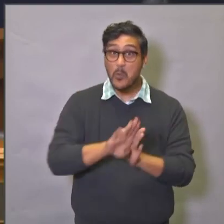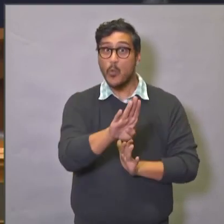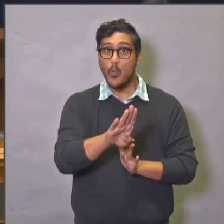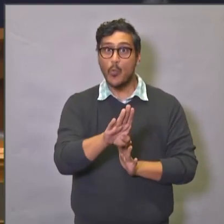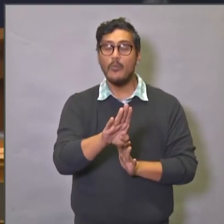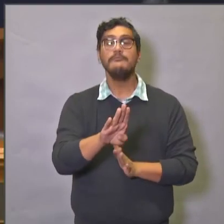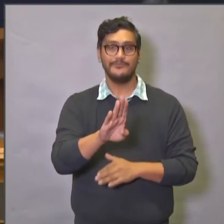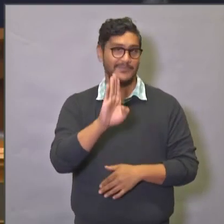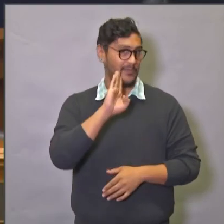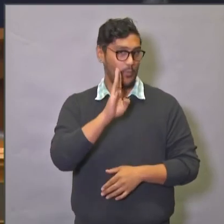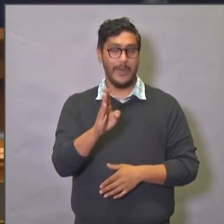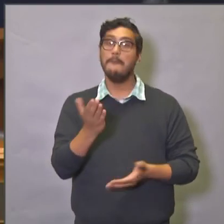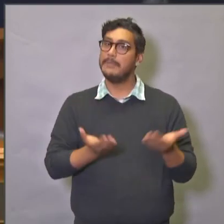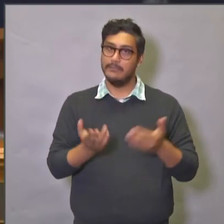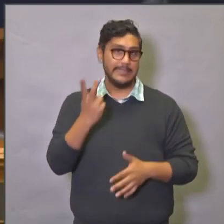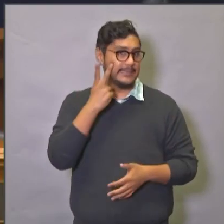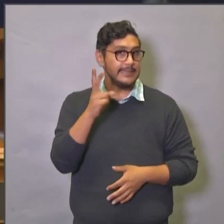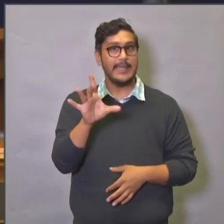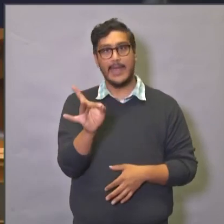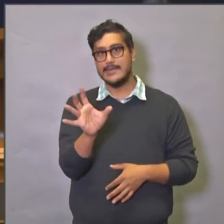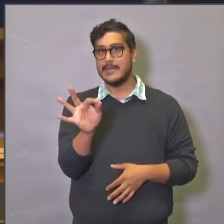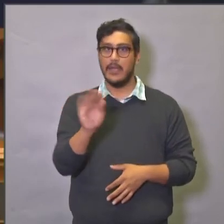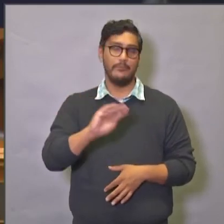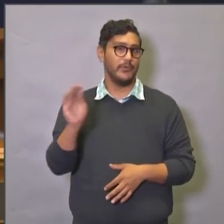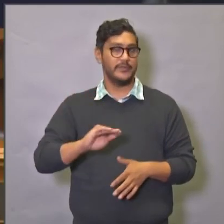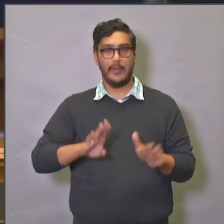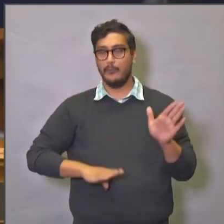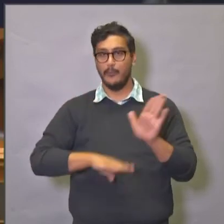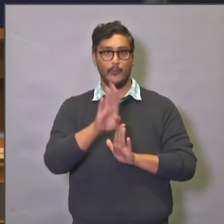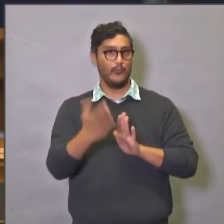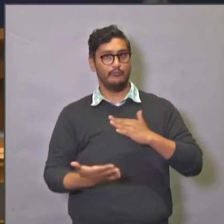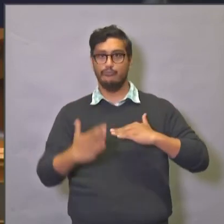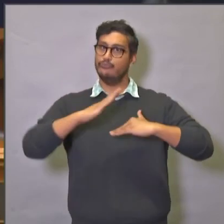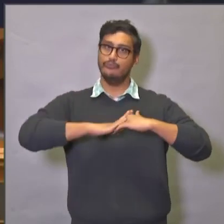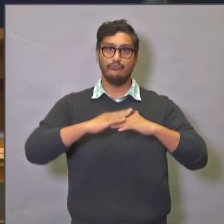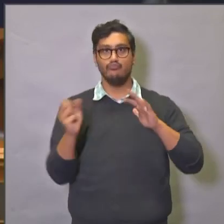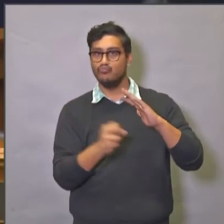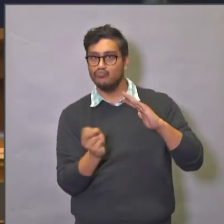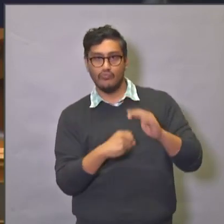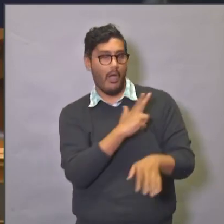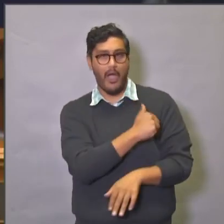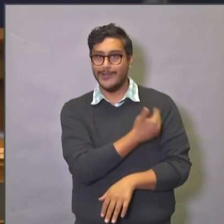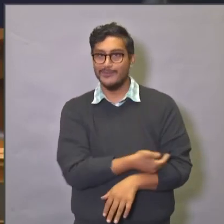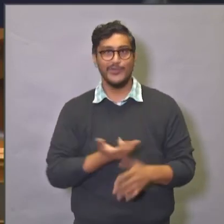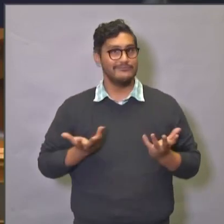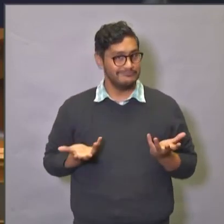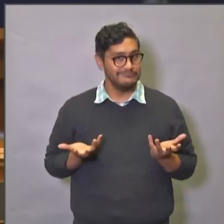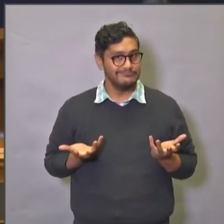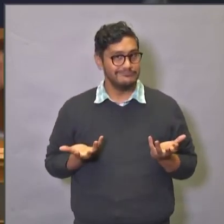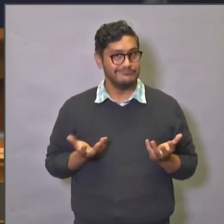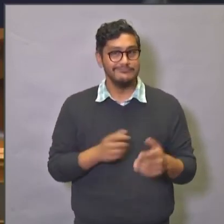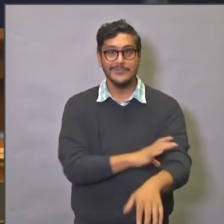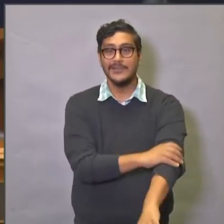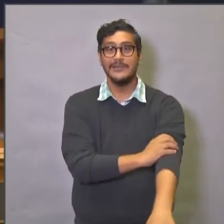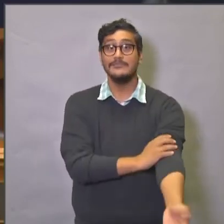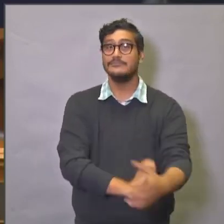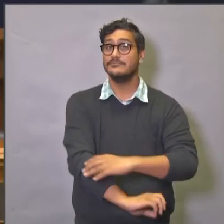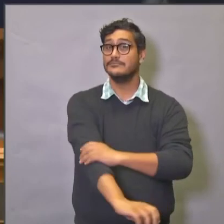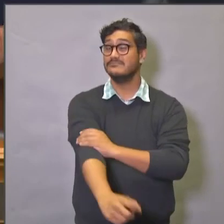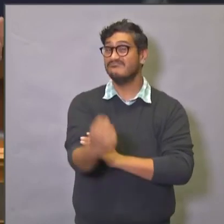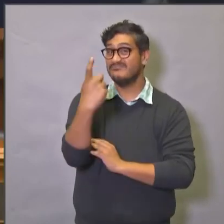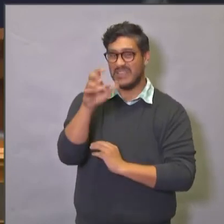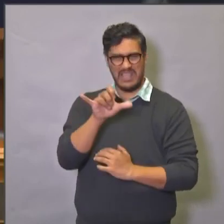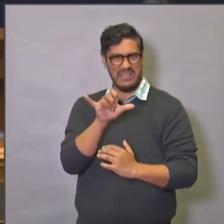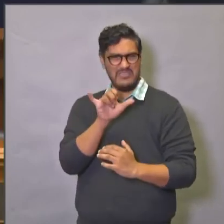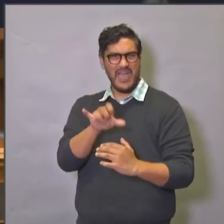Galley reported, in hospitalizations. As I said earlier, these projections are based on the data that people